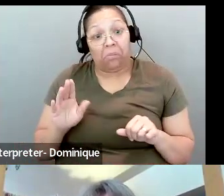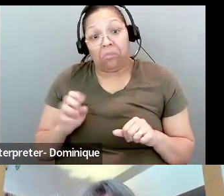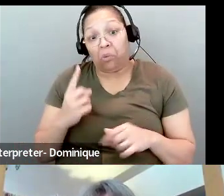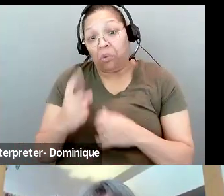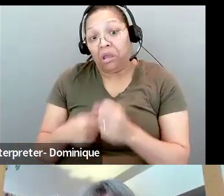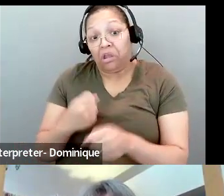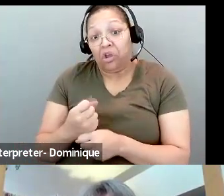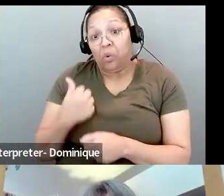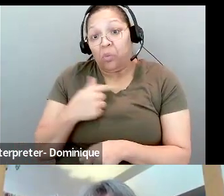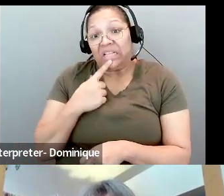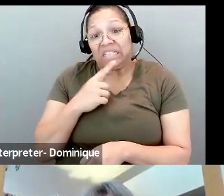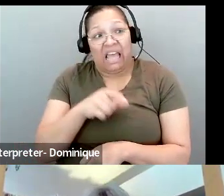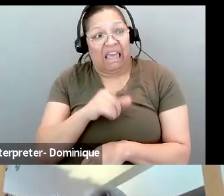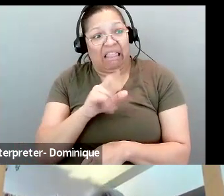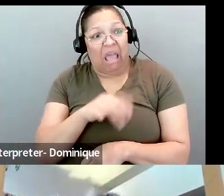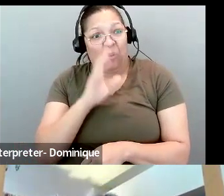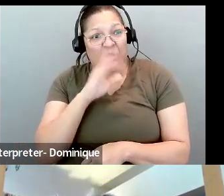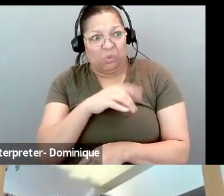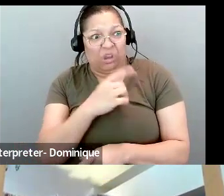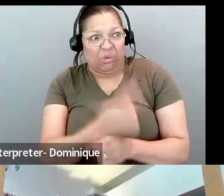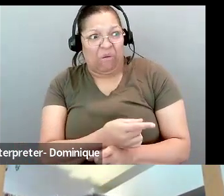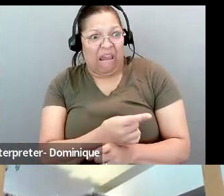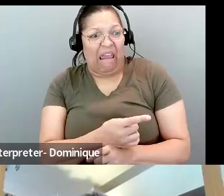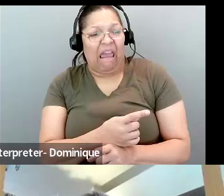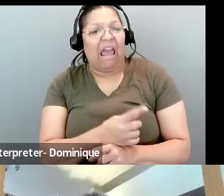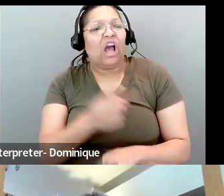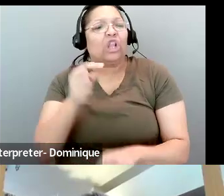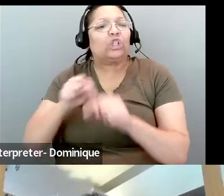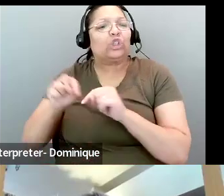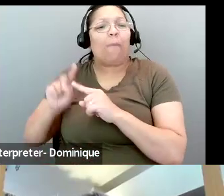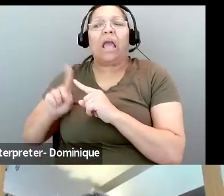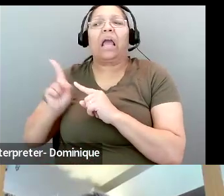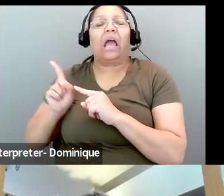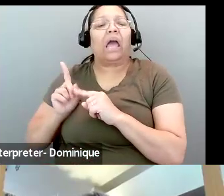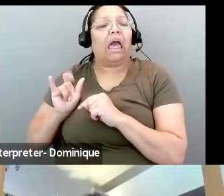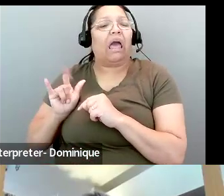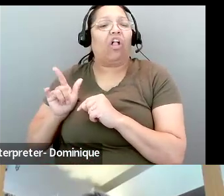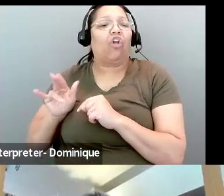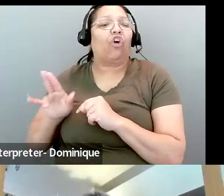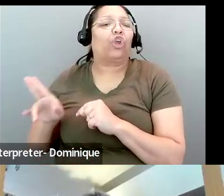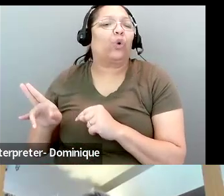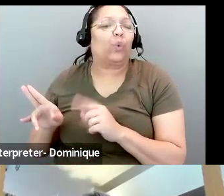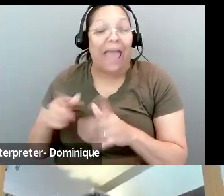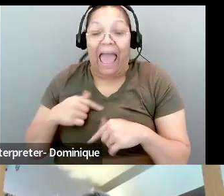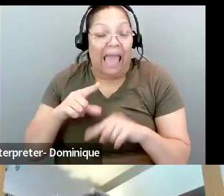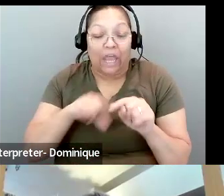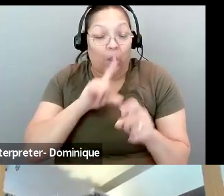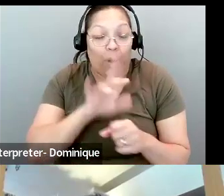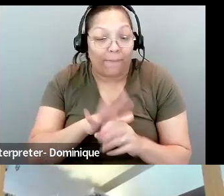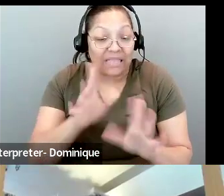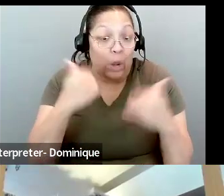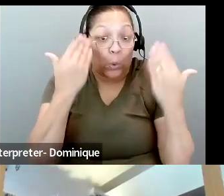we're saying, hey, that was a weird hiccup, wasn't it? Let's go back to ILRU. I can't promise anything. I don't know. I don't know what's going to